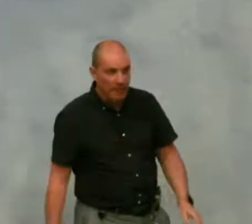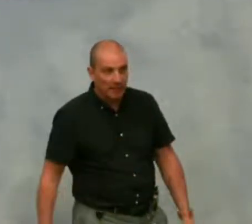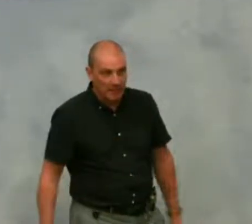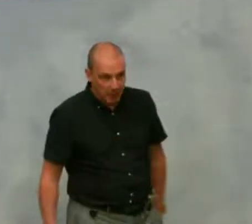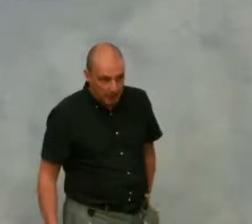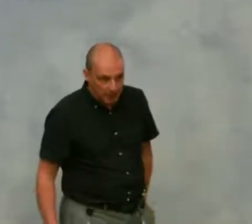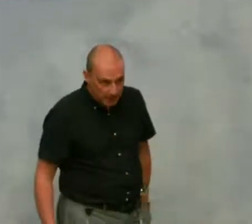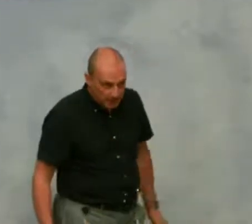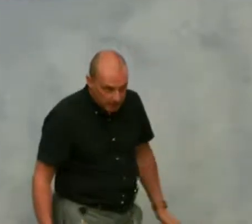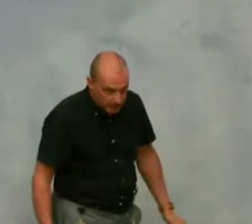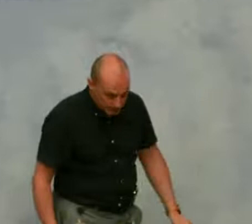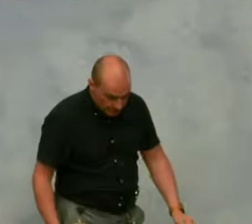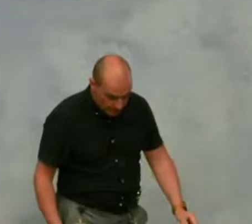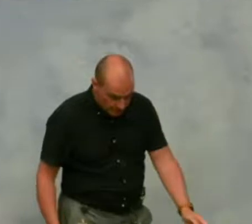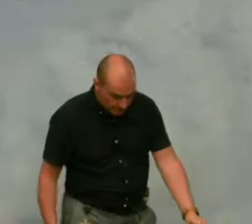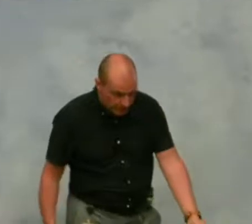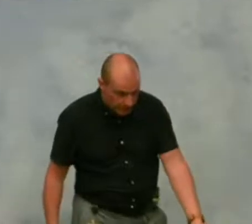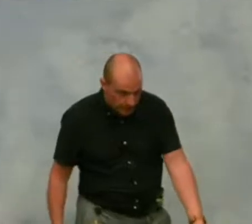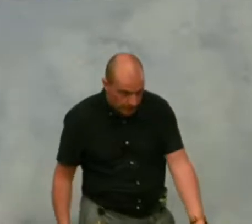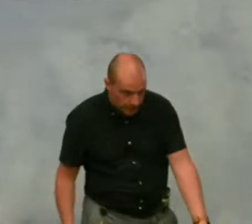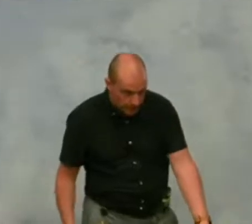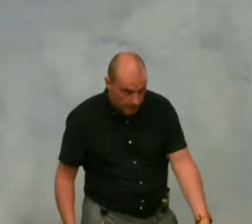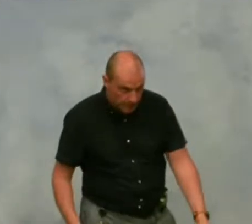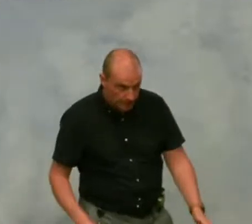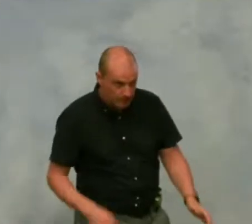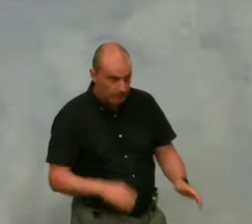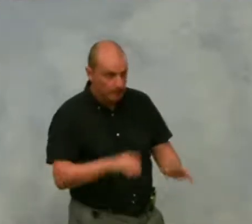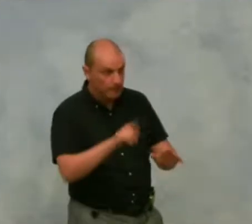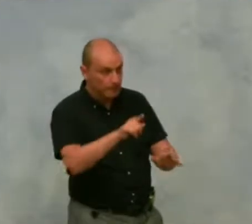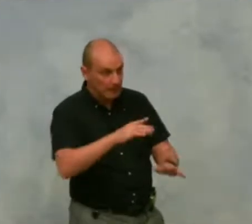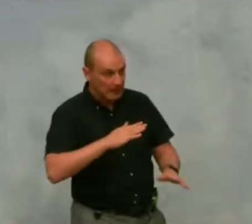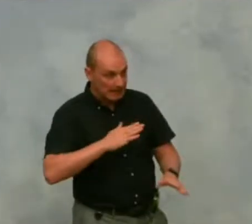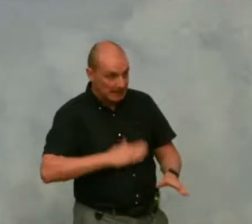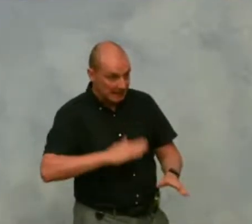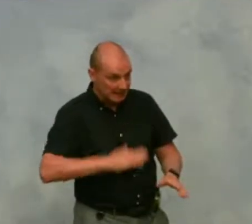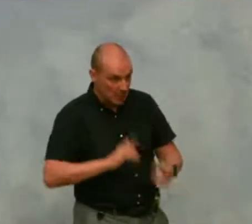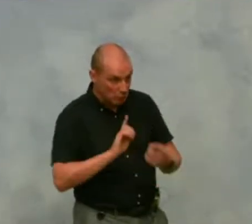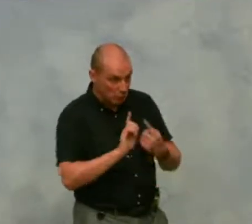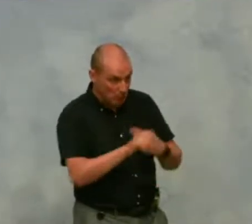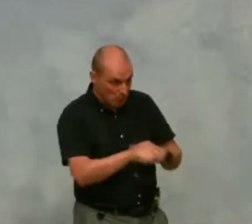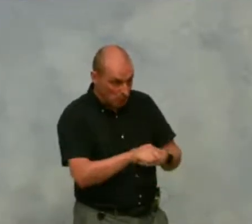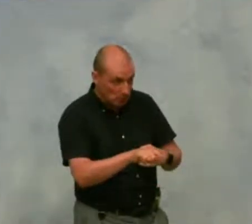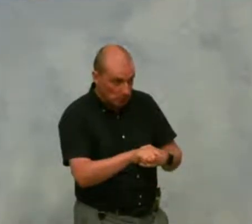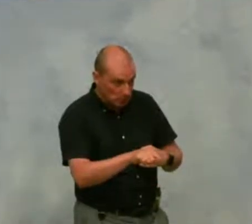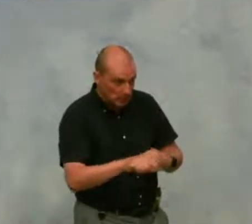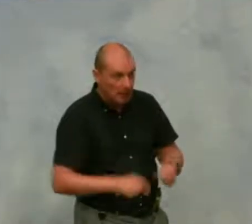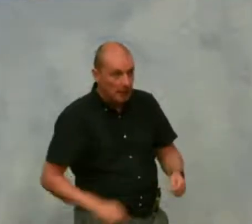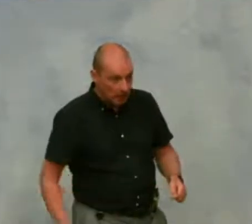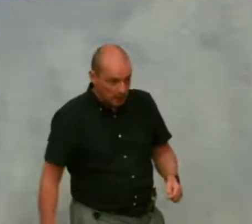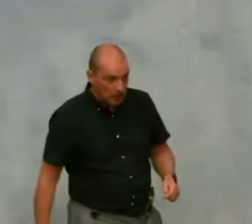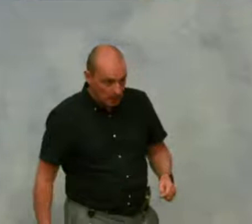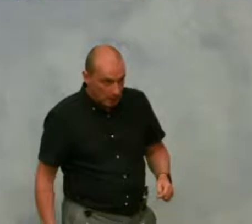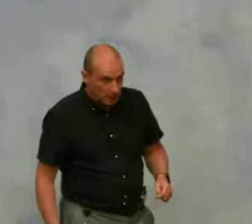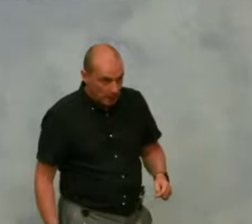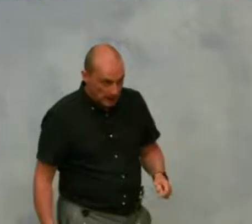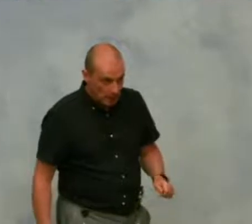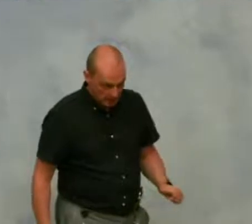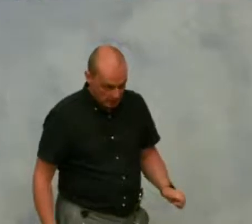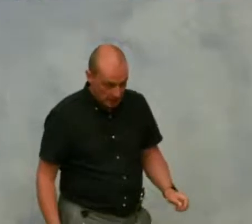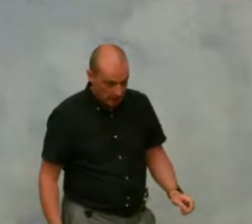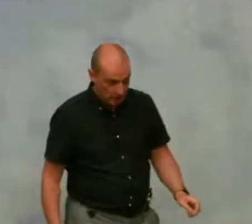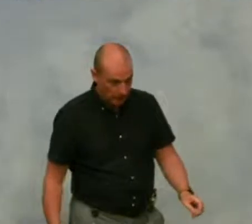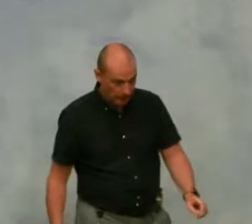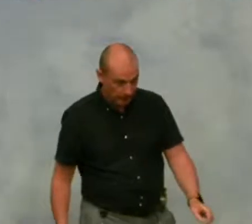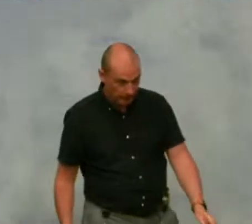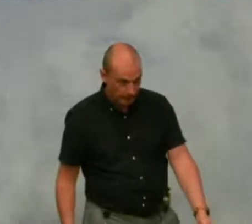Okay, thank you. Are you satisfied with those responses, Councillor Ferguson? Thank Yes, you.